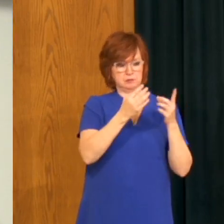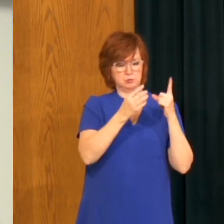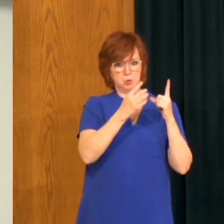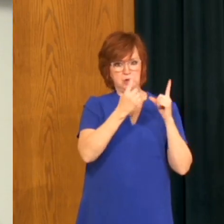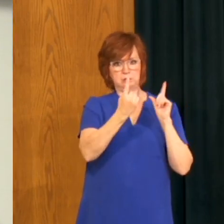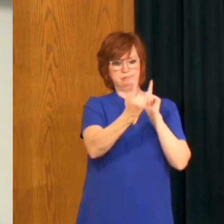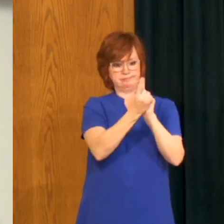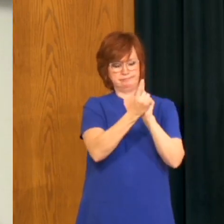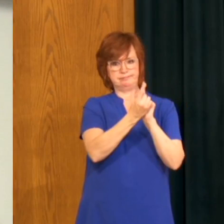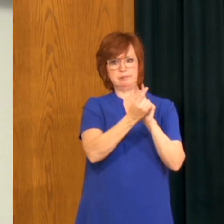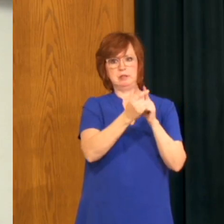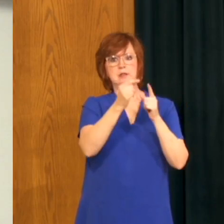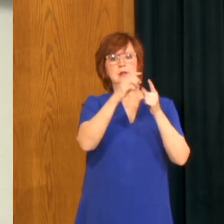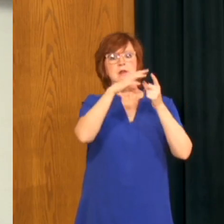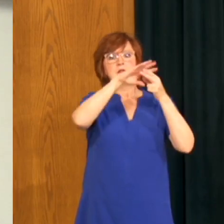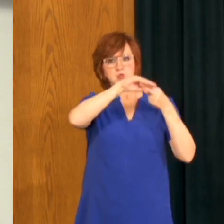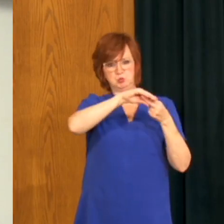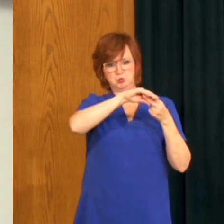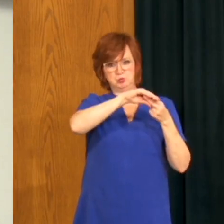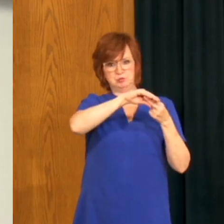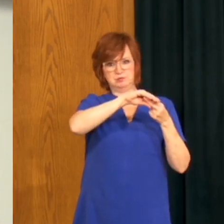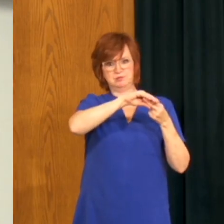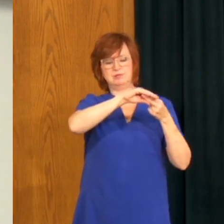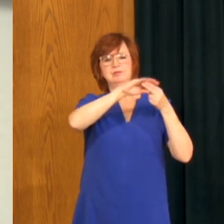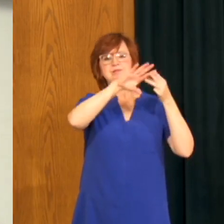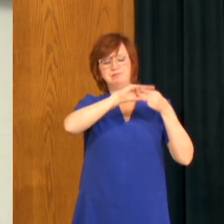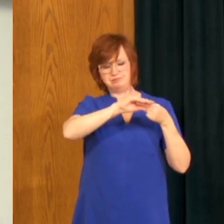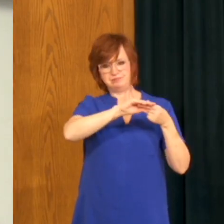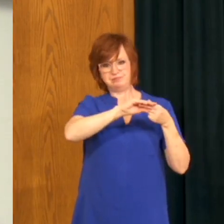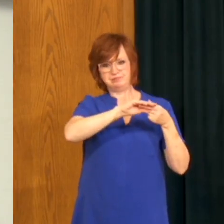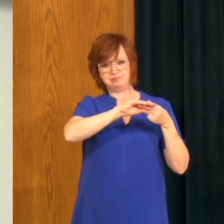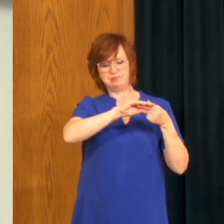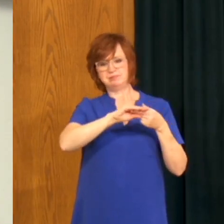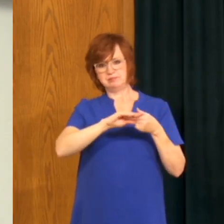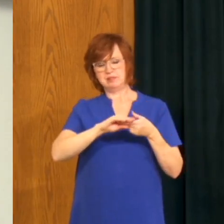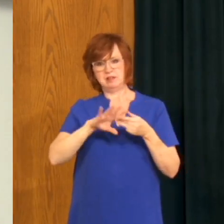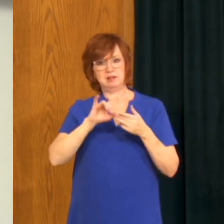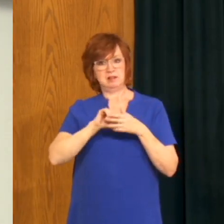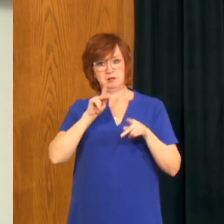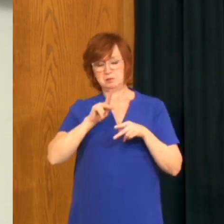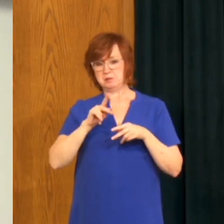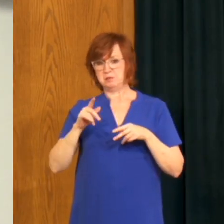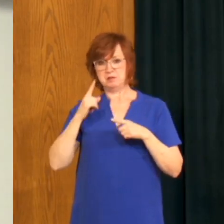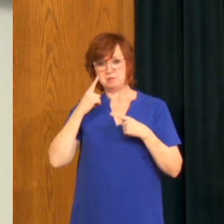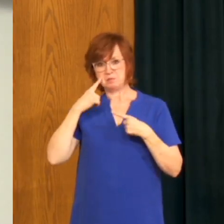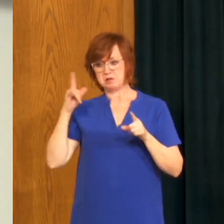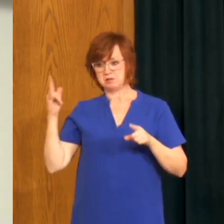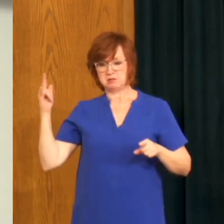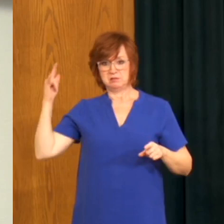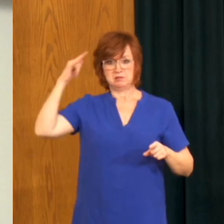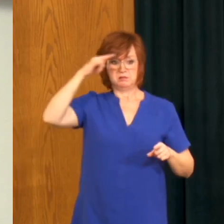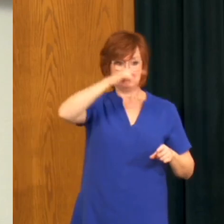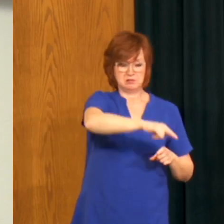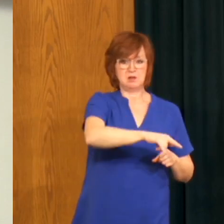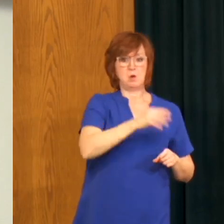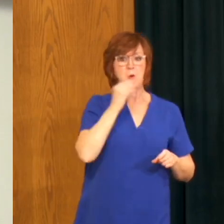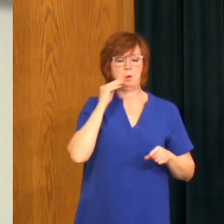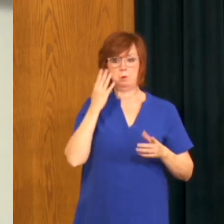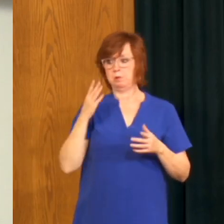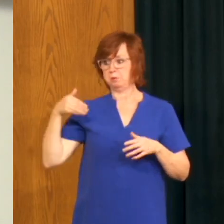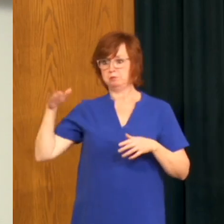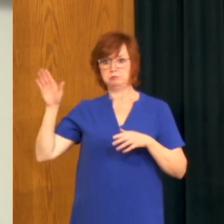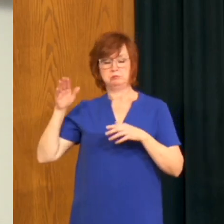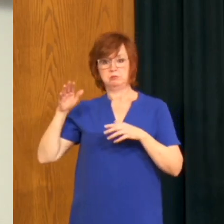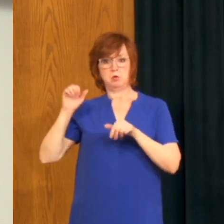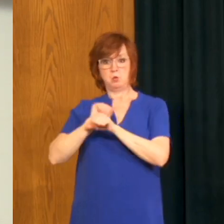other situations. And that is to be expected. And we haven't had importation internationally for some time, but